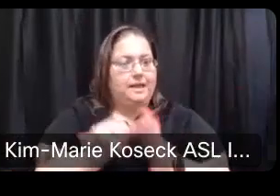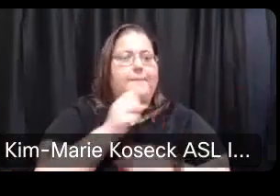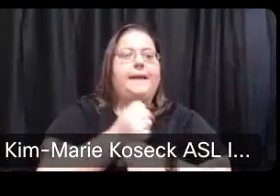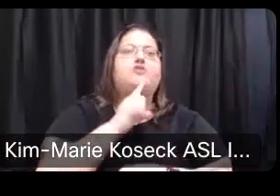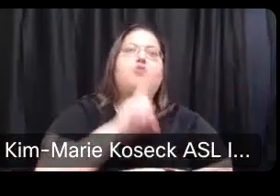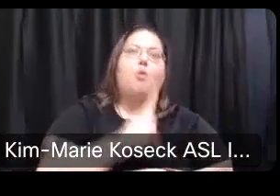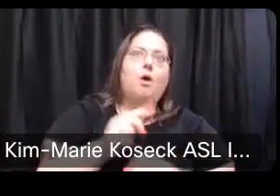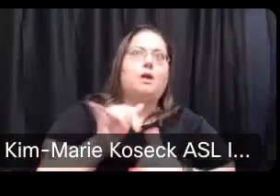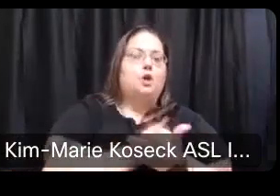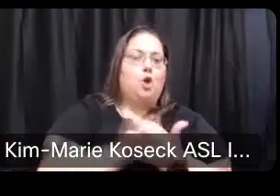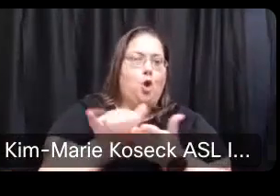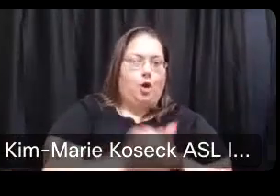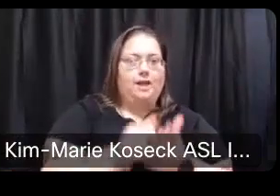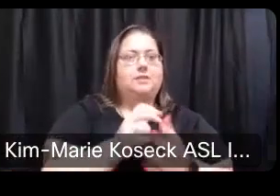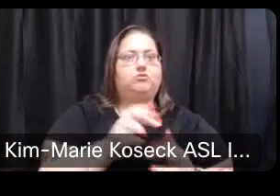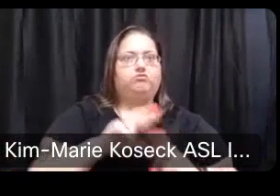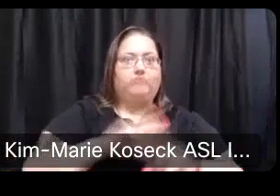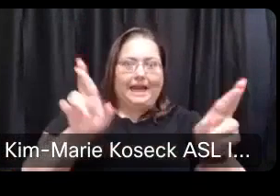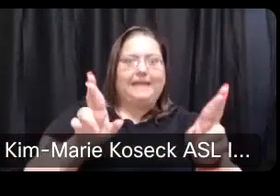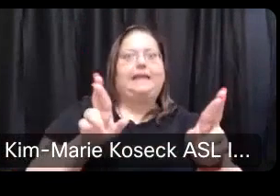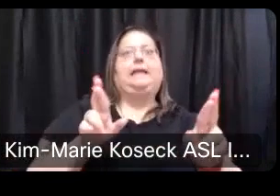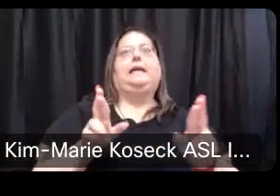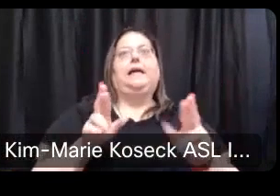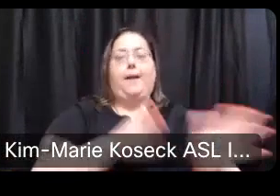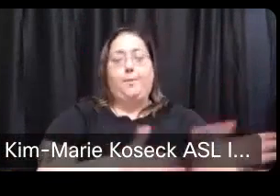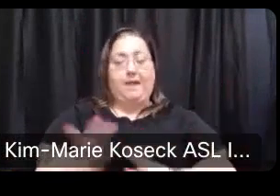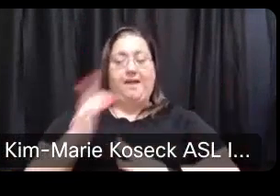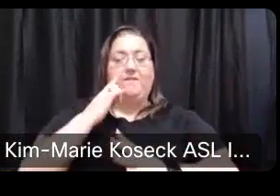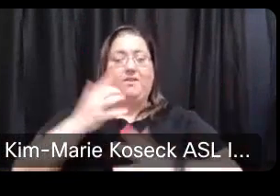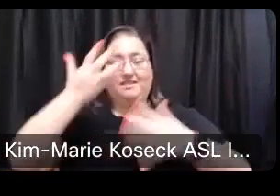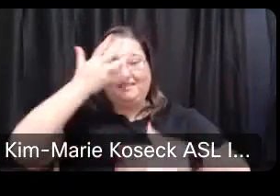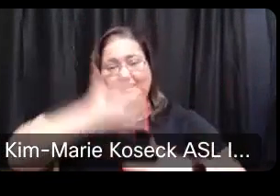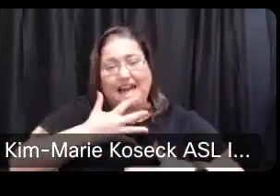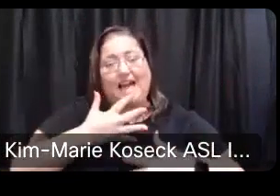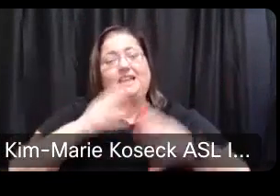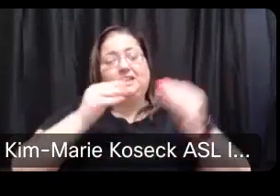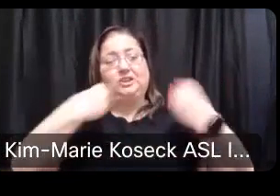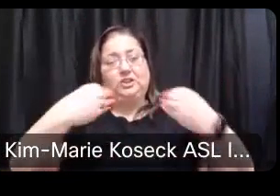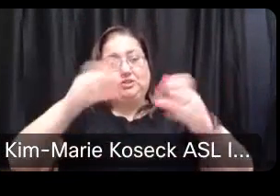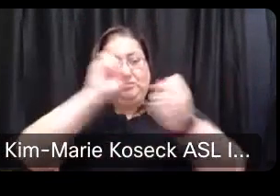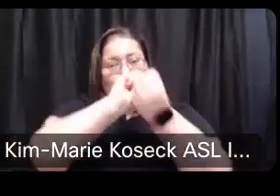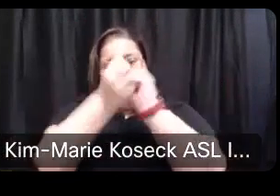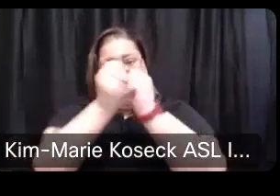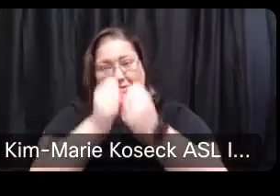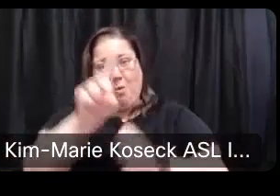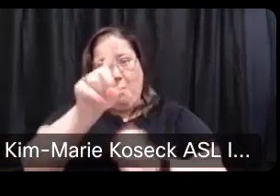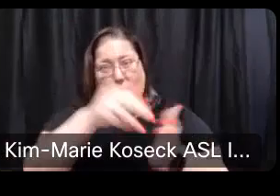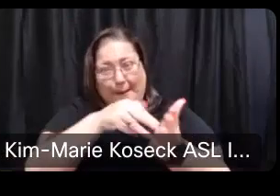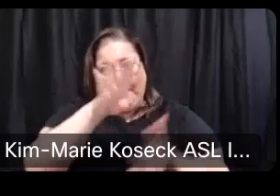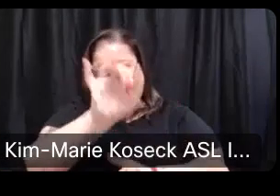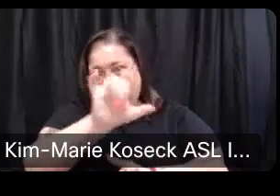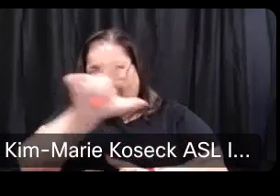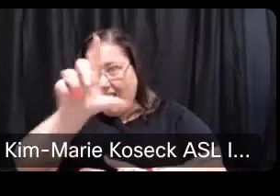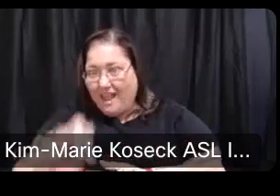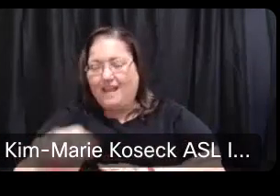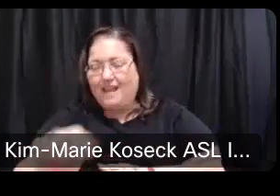better equipped and prepared for the devastating storms that cause more than $1 billion in damages for New York